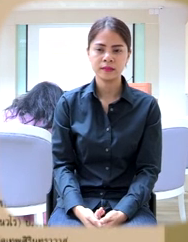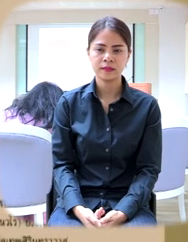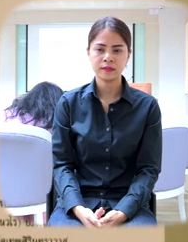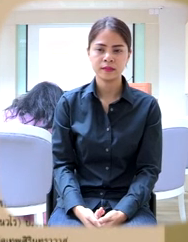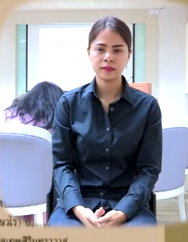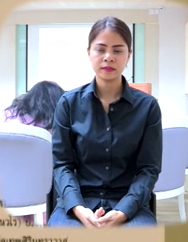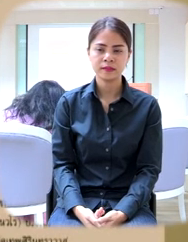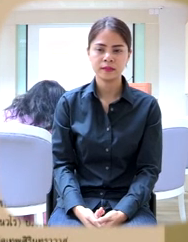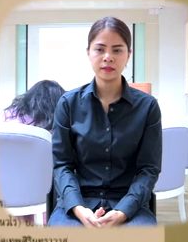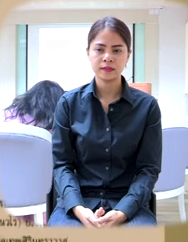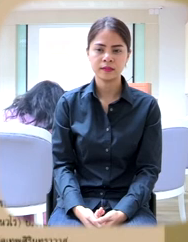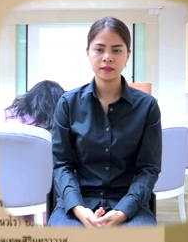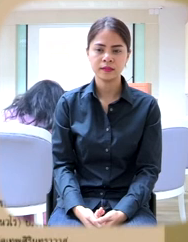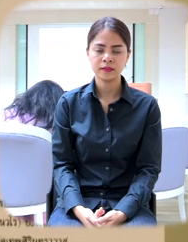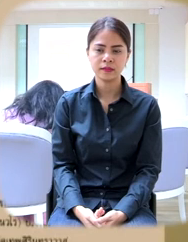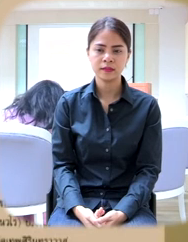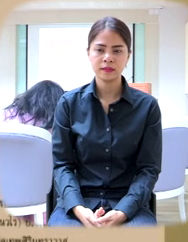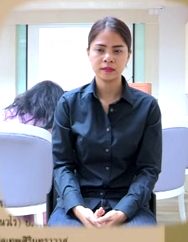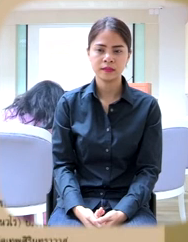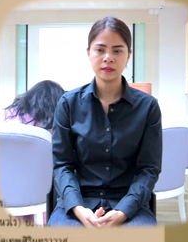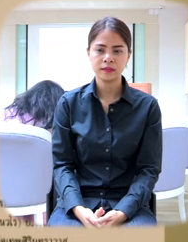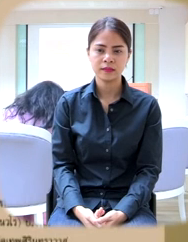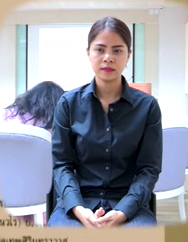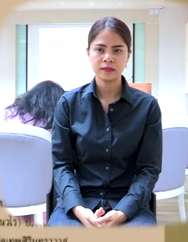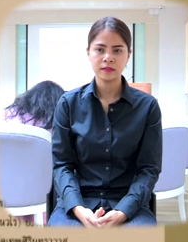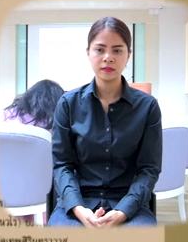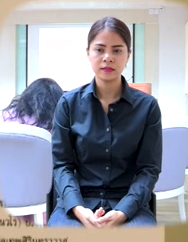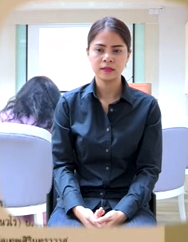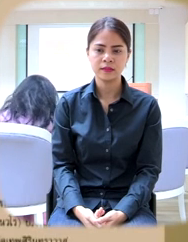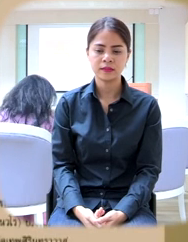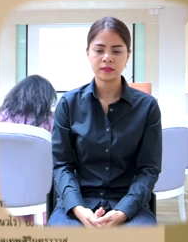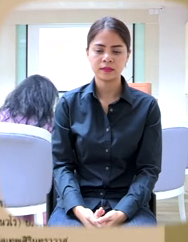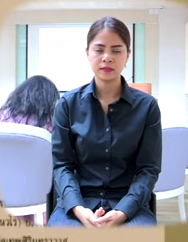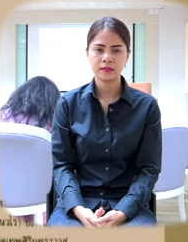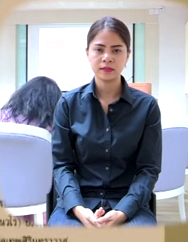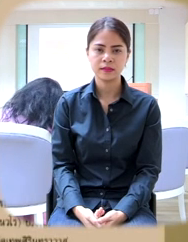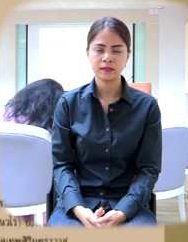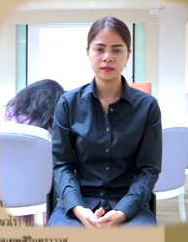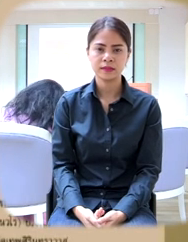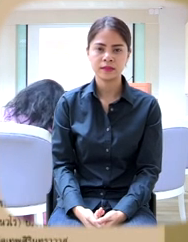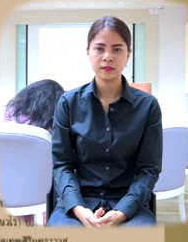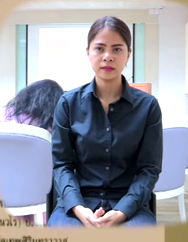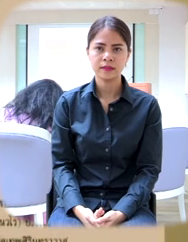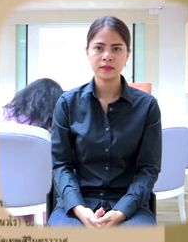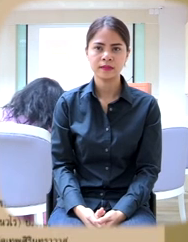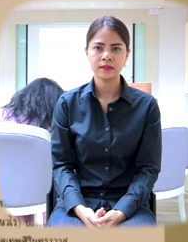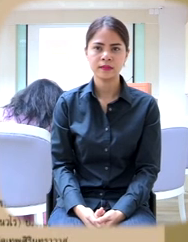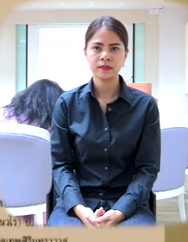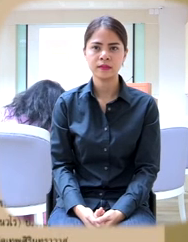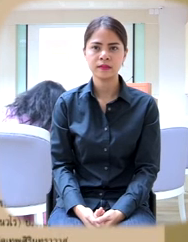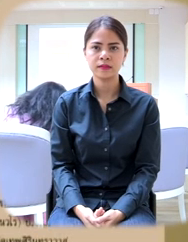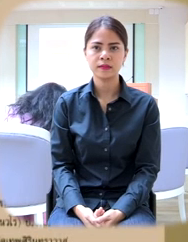Pali literature in North Thailand, and the evidence for that is in the work of